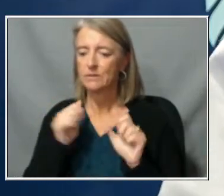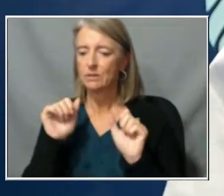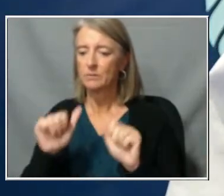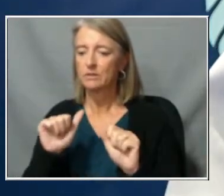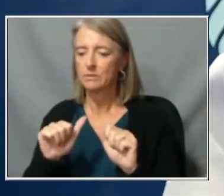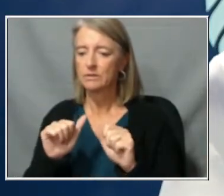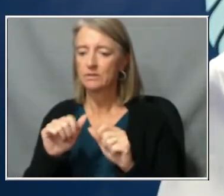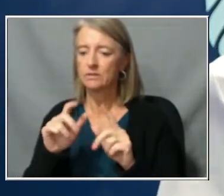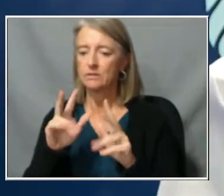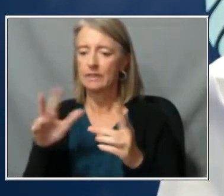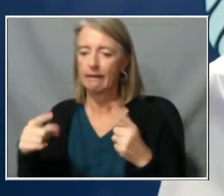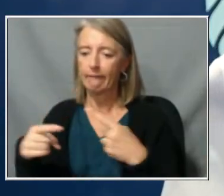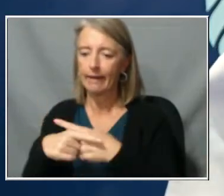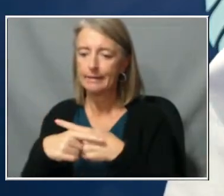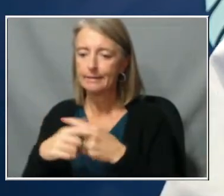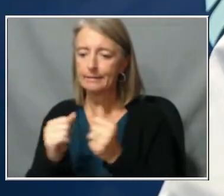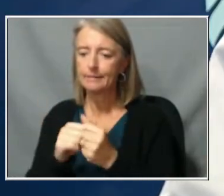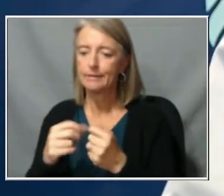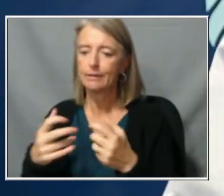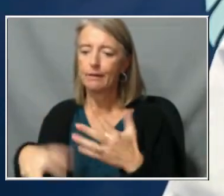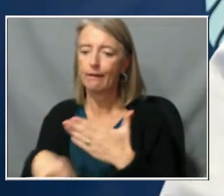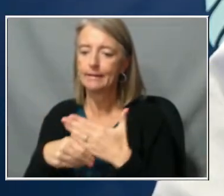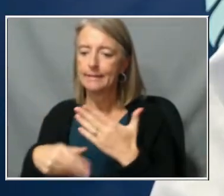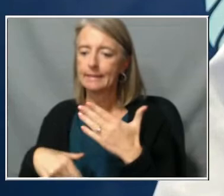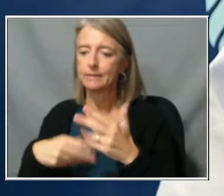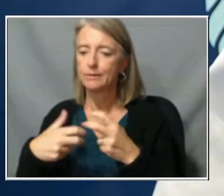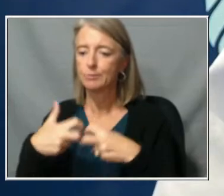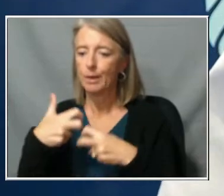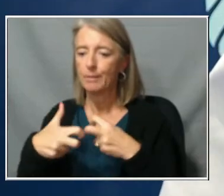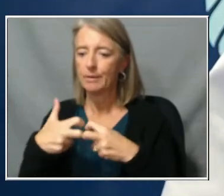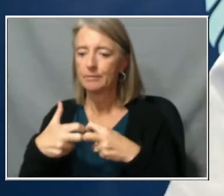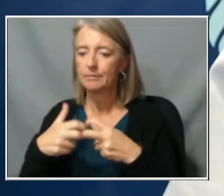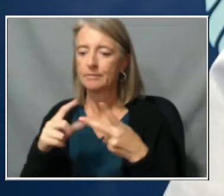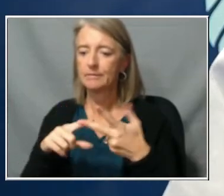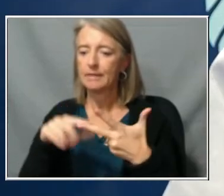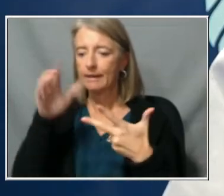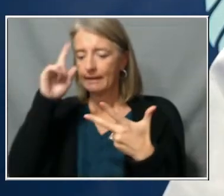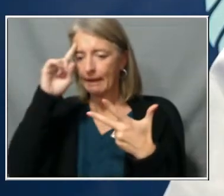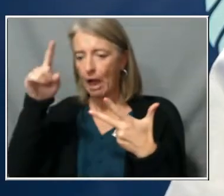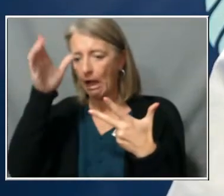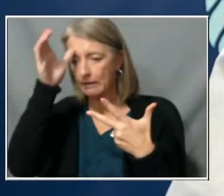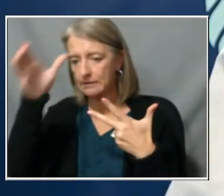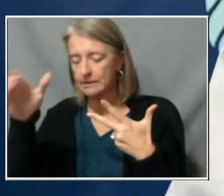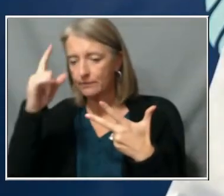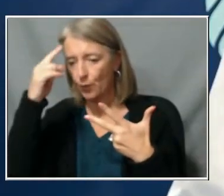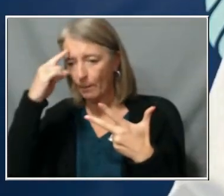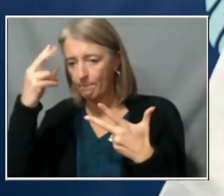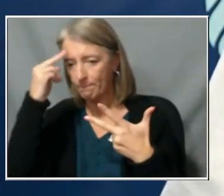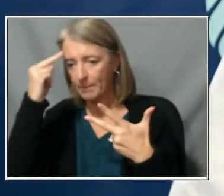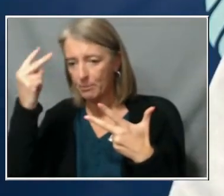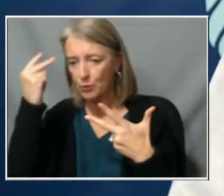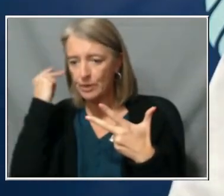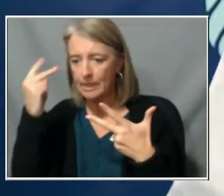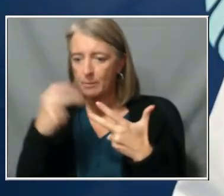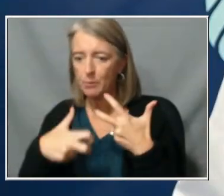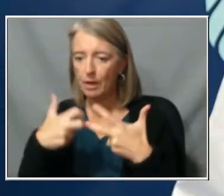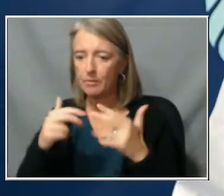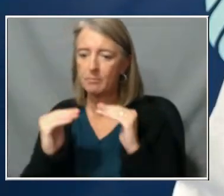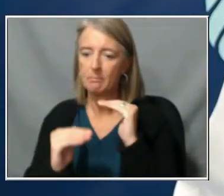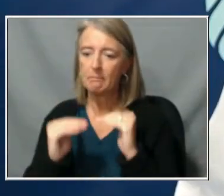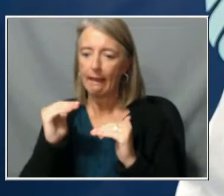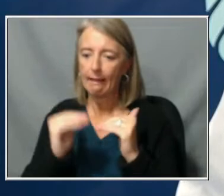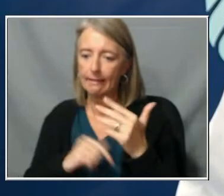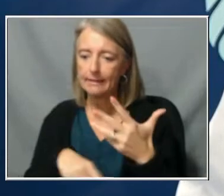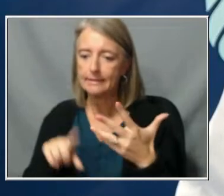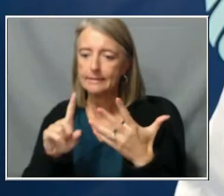interacting or causing actually extra problems. Other things like cognitive problems or memory problems, balance problems that